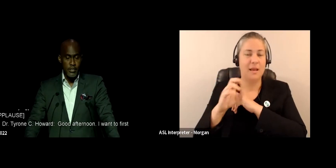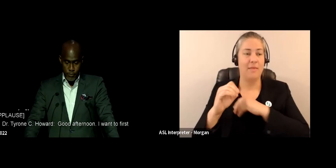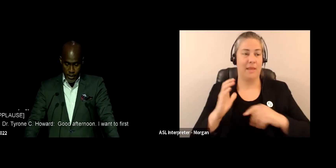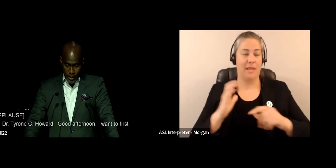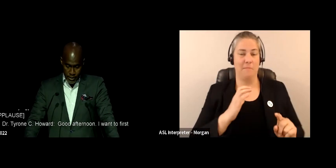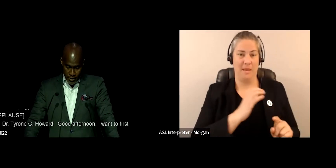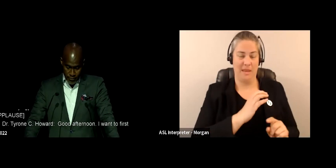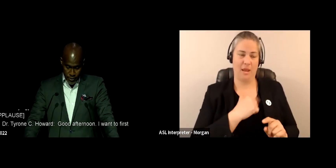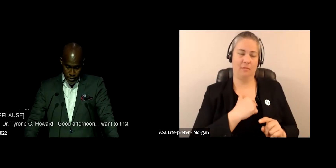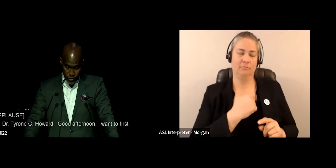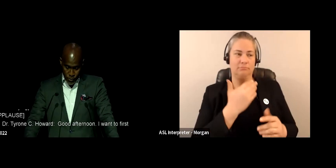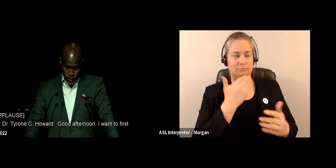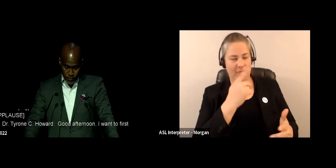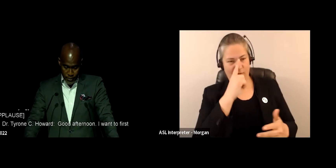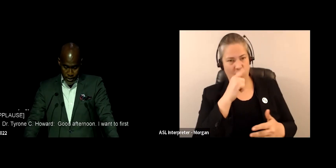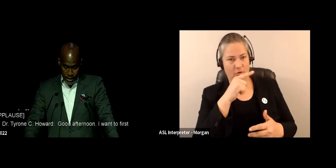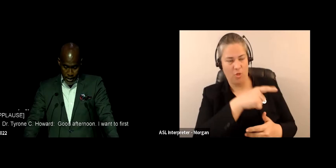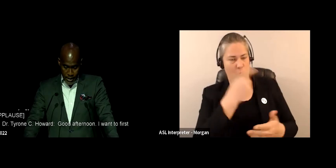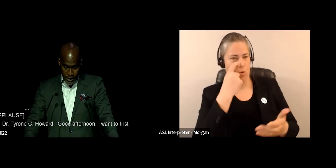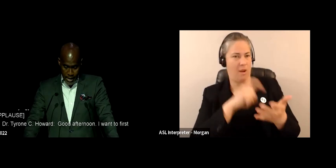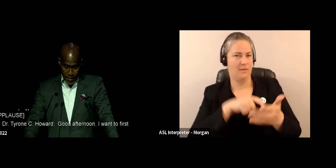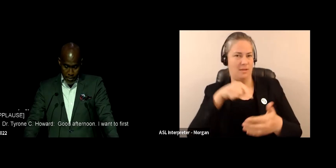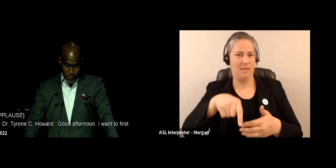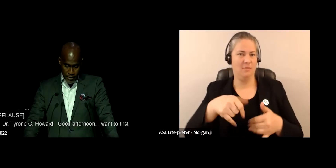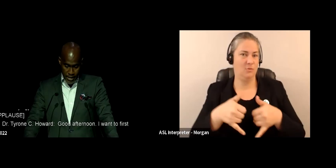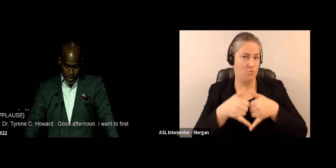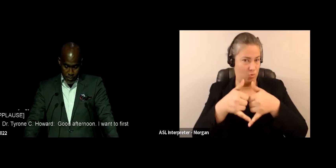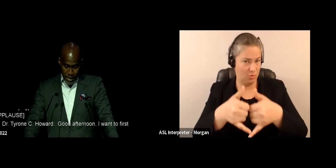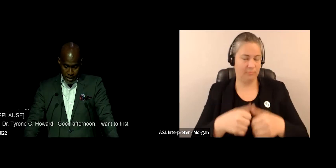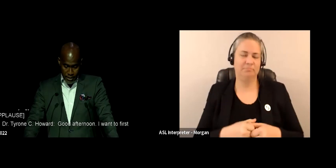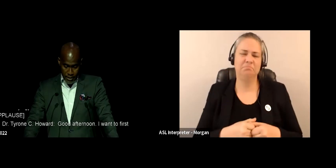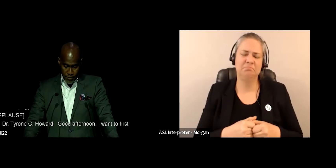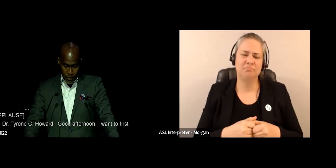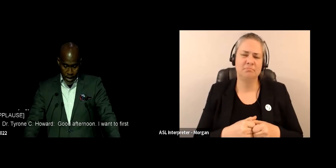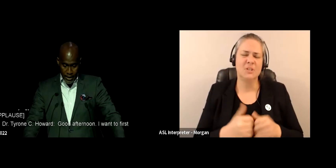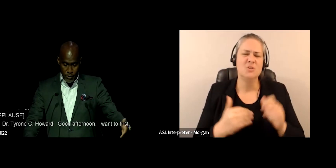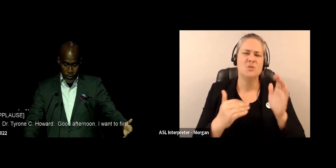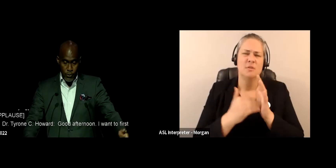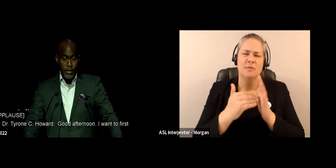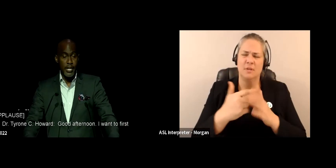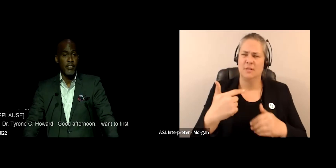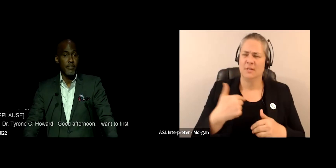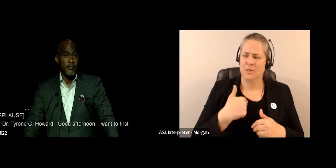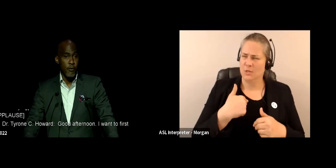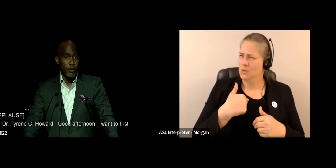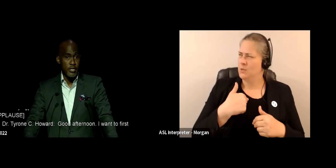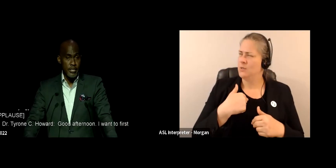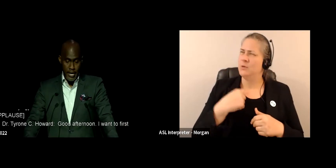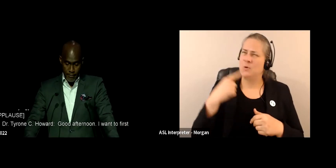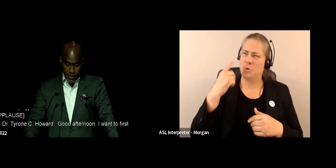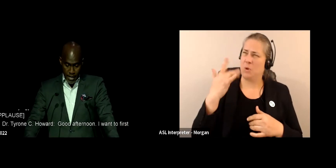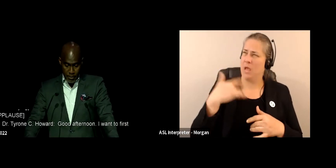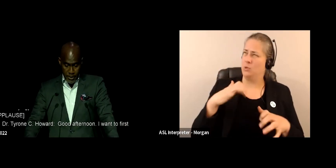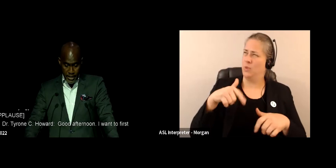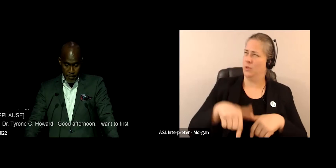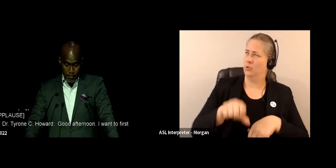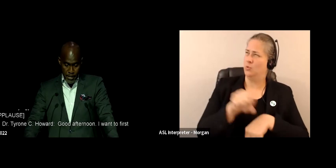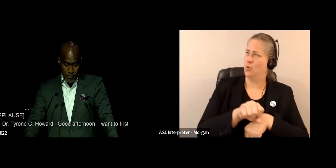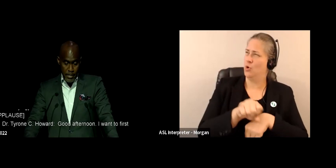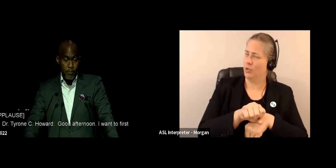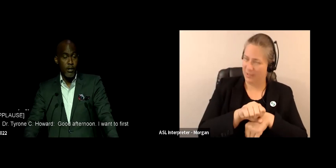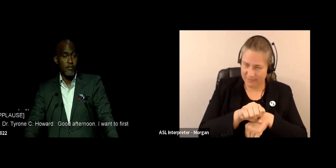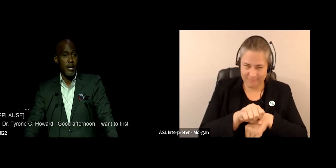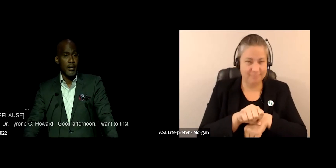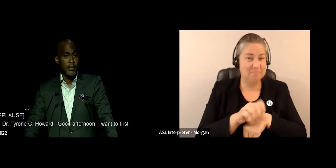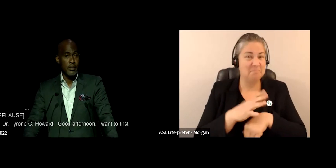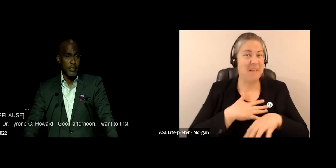for its recognition for this award. I'm oftentimes reminded of why I do this work, and I've been very fortunate to have family be a